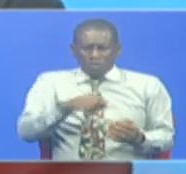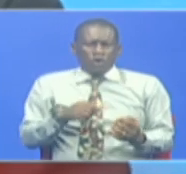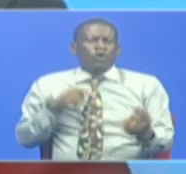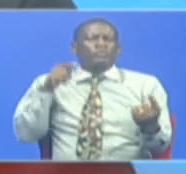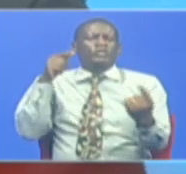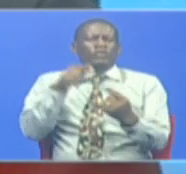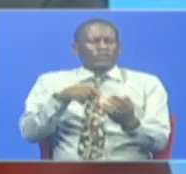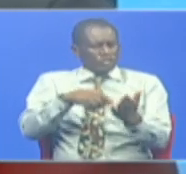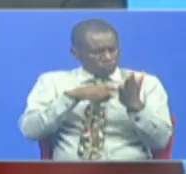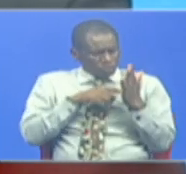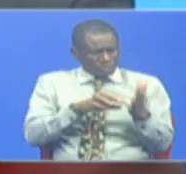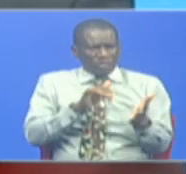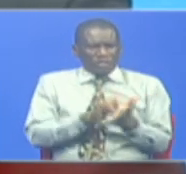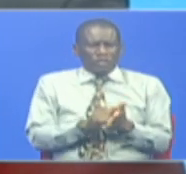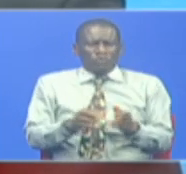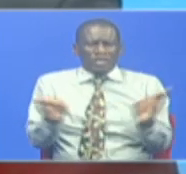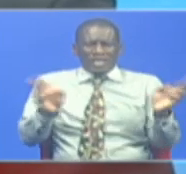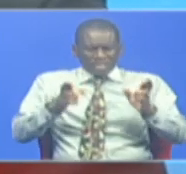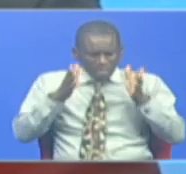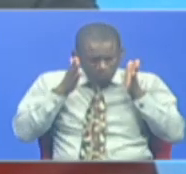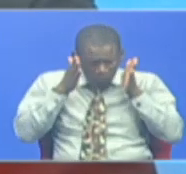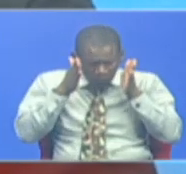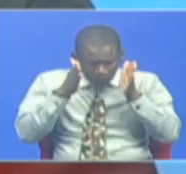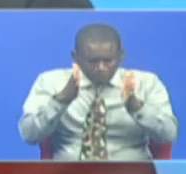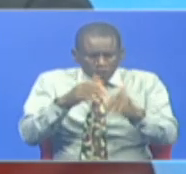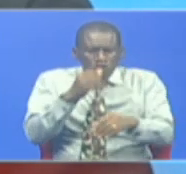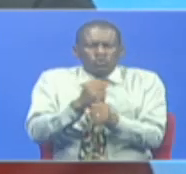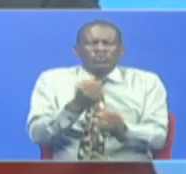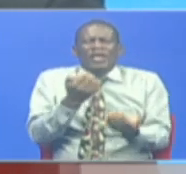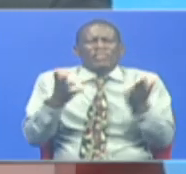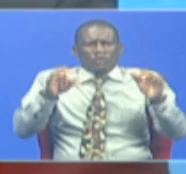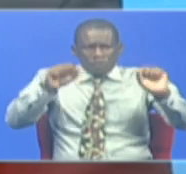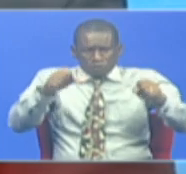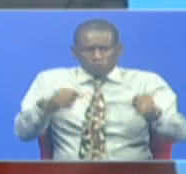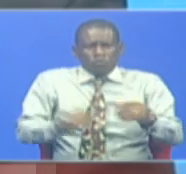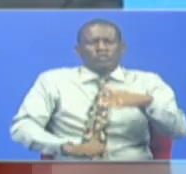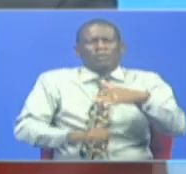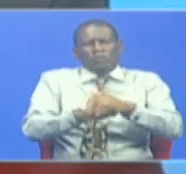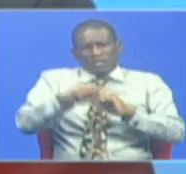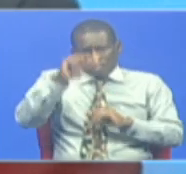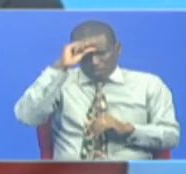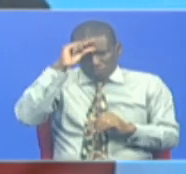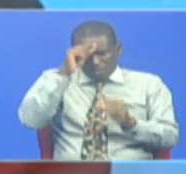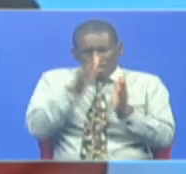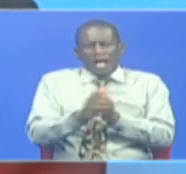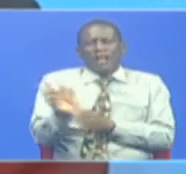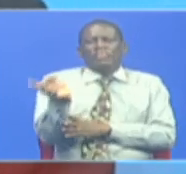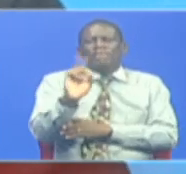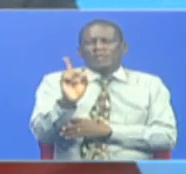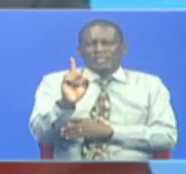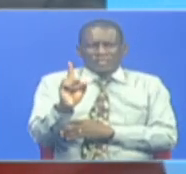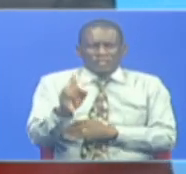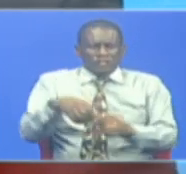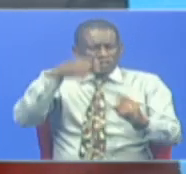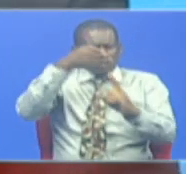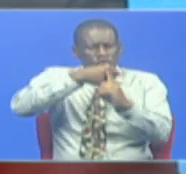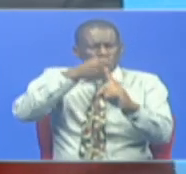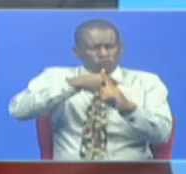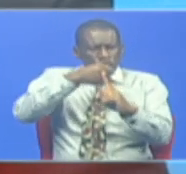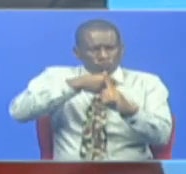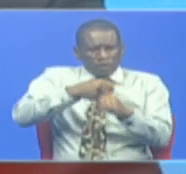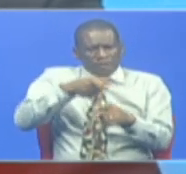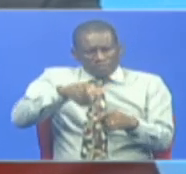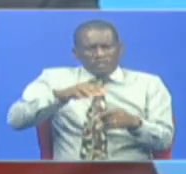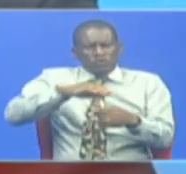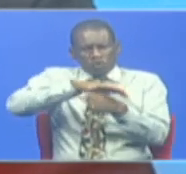reiterate that we remain committed to doing whatever we can to support the government and the ministry to fight this